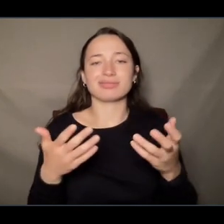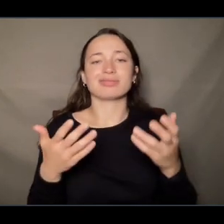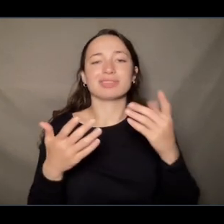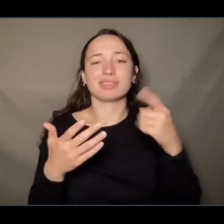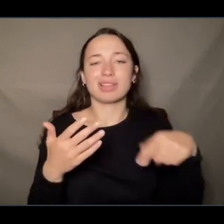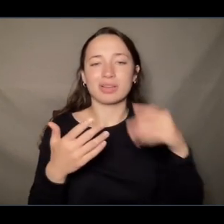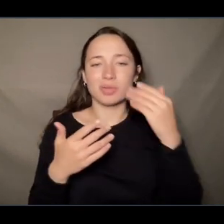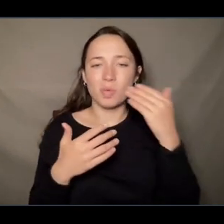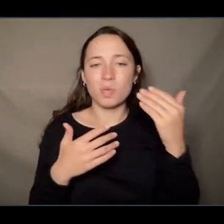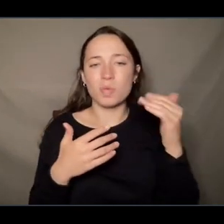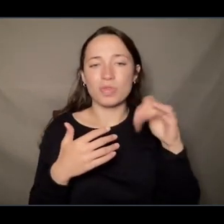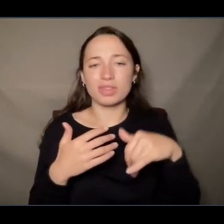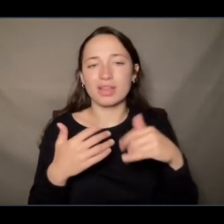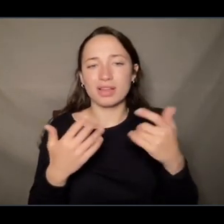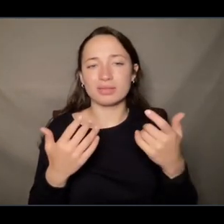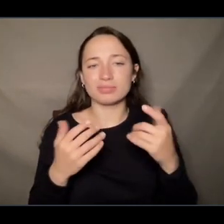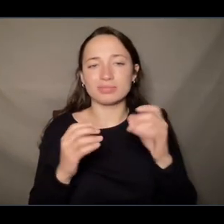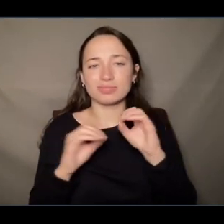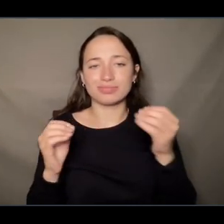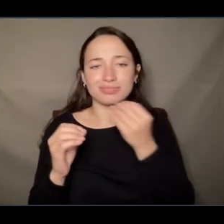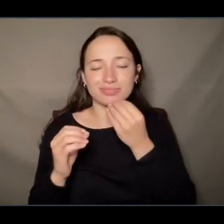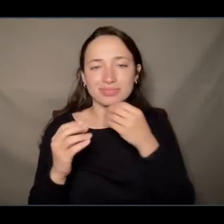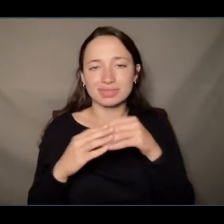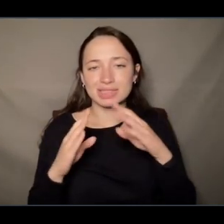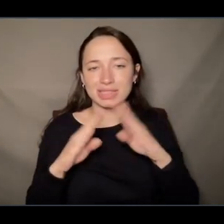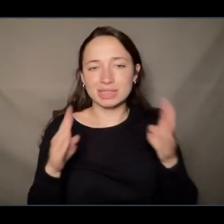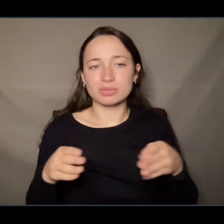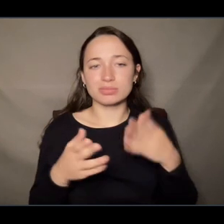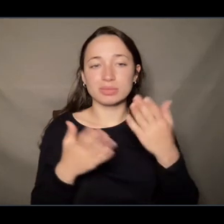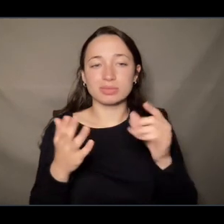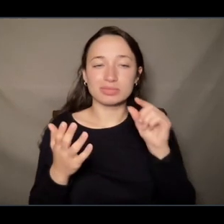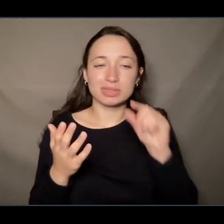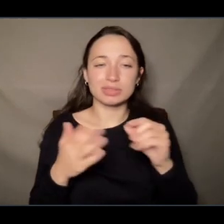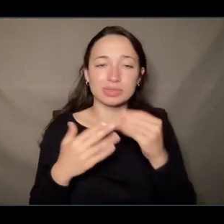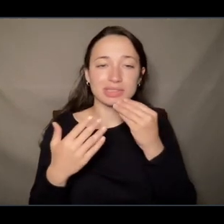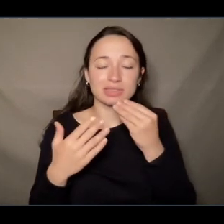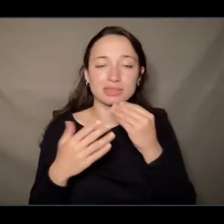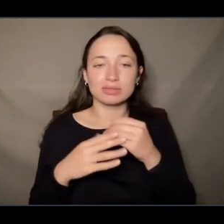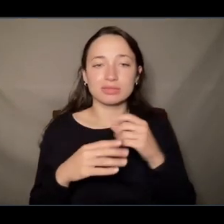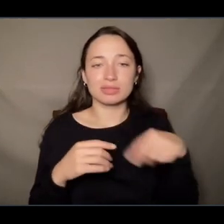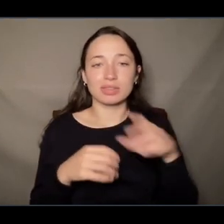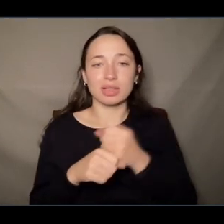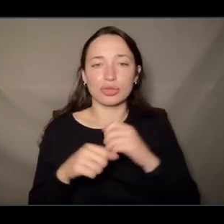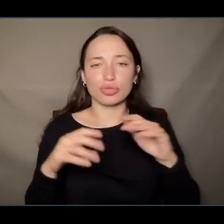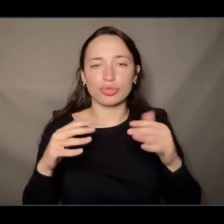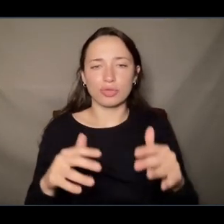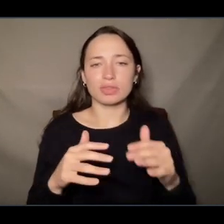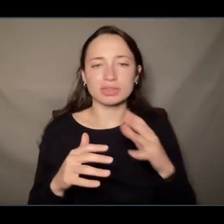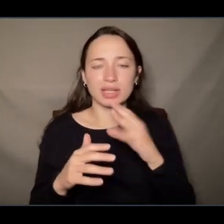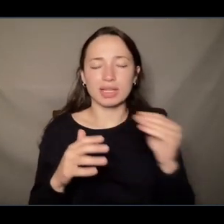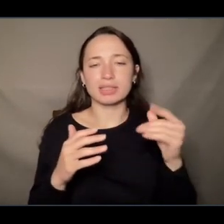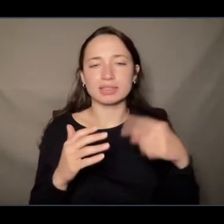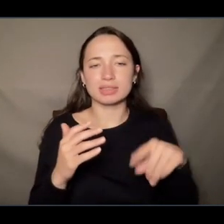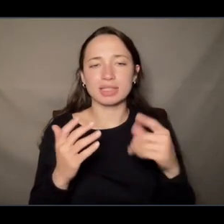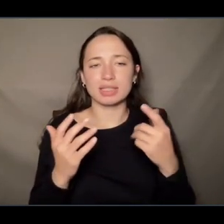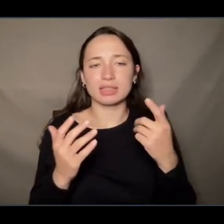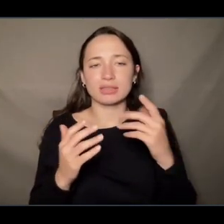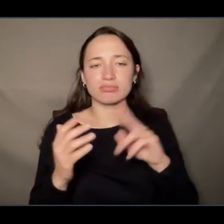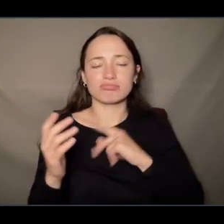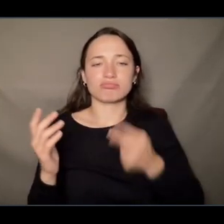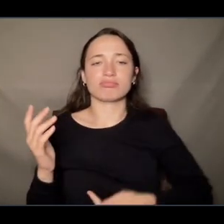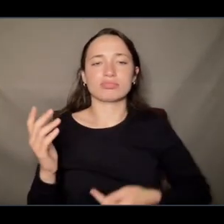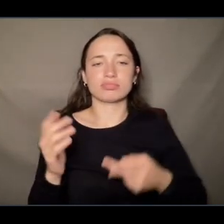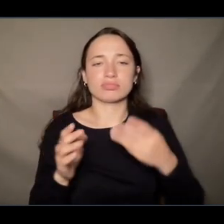is coming. They know that there isn't anything to eat in the house or very little to eat. So they get nervous and they get